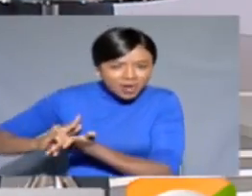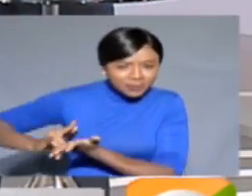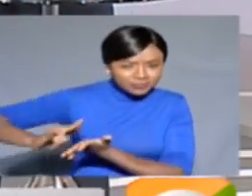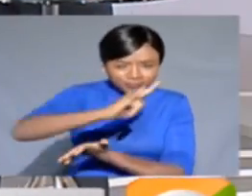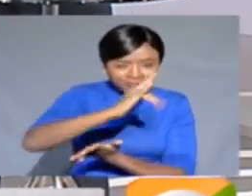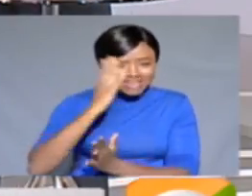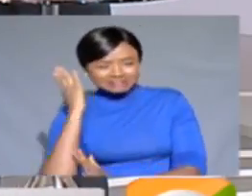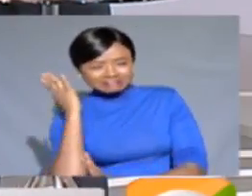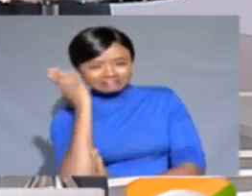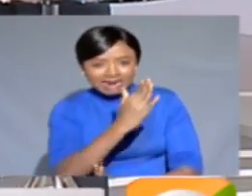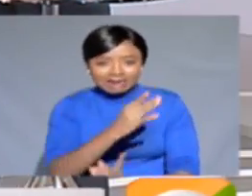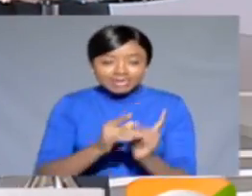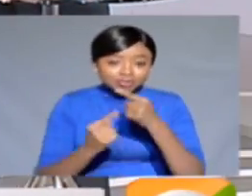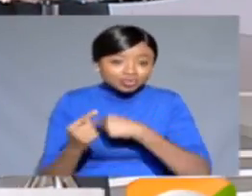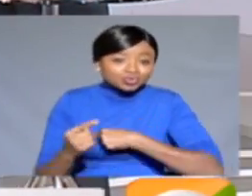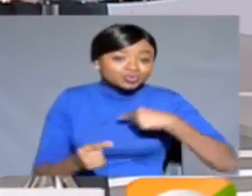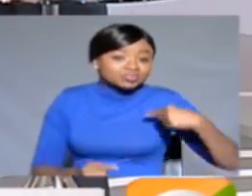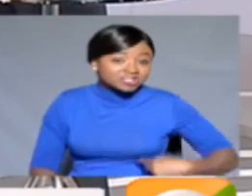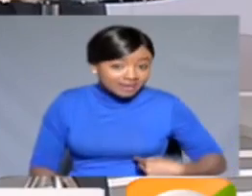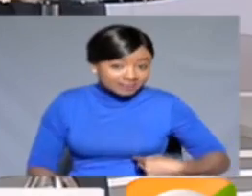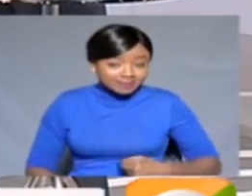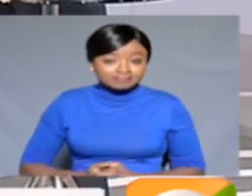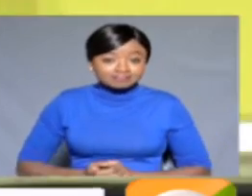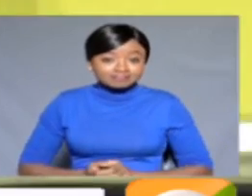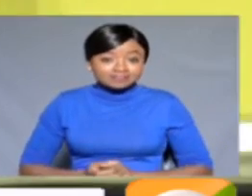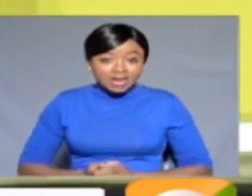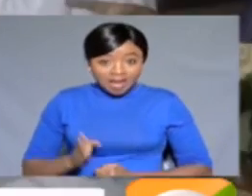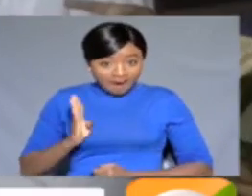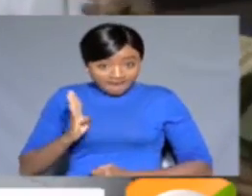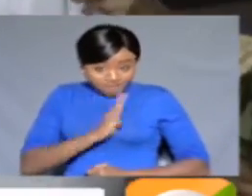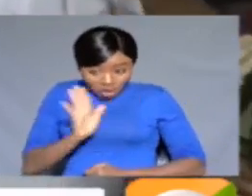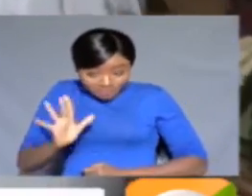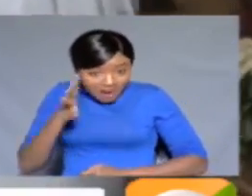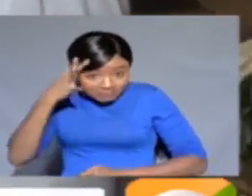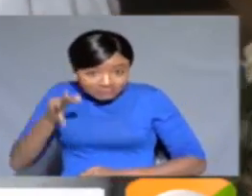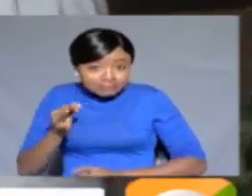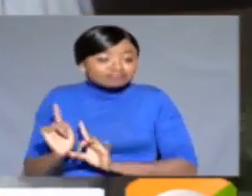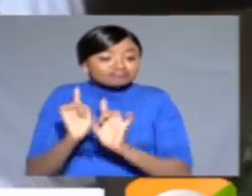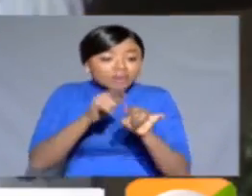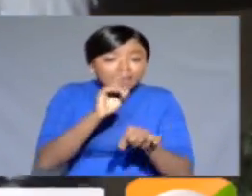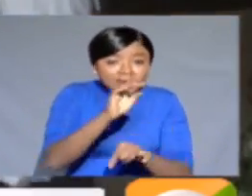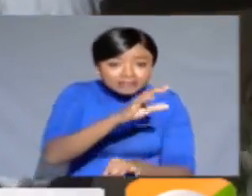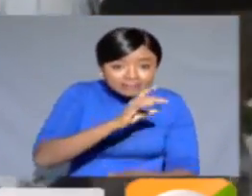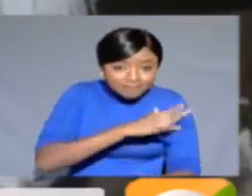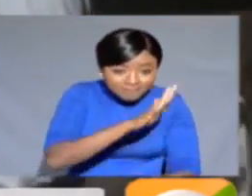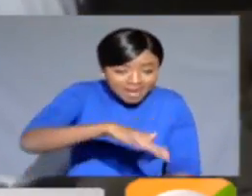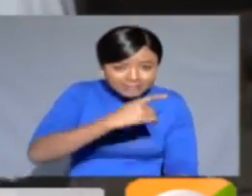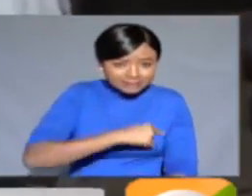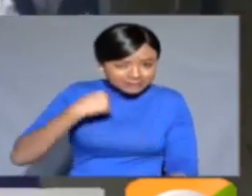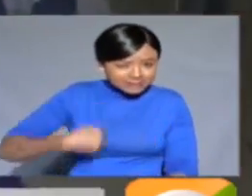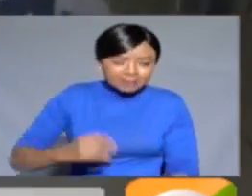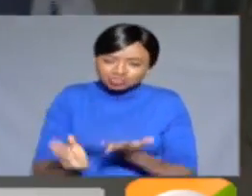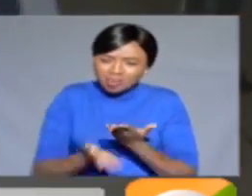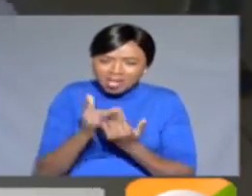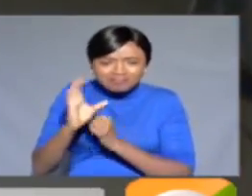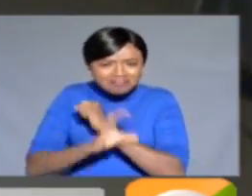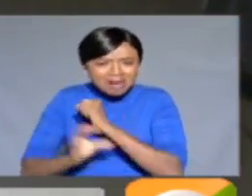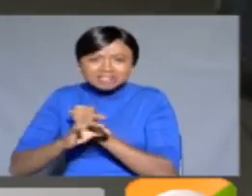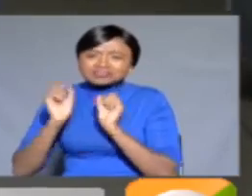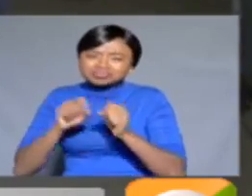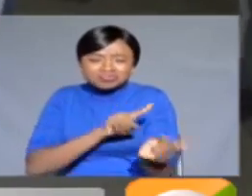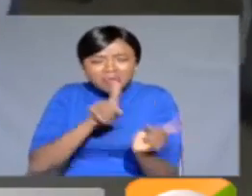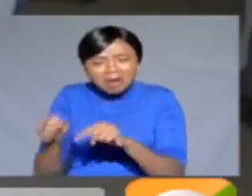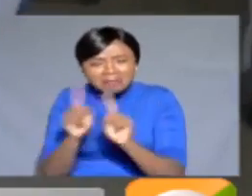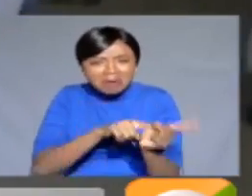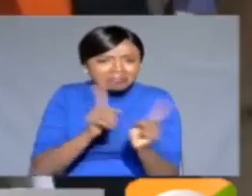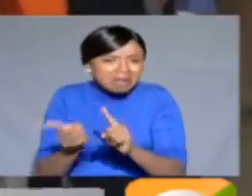to the allure of the country. The board, which is on a roadshow in China, is also positioning the country as an all-year-round destination. This comes at a